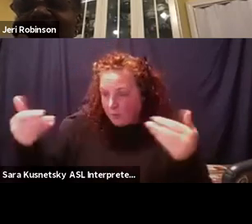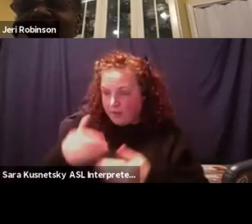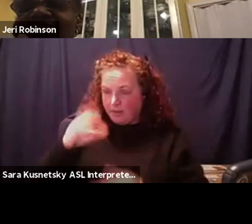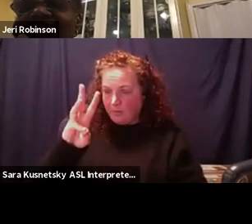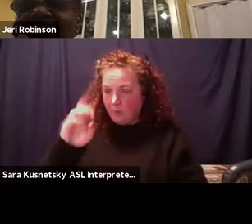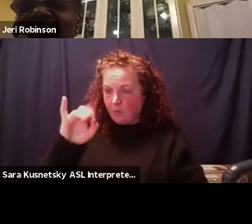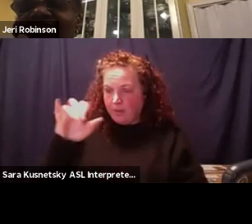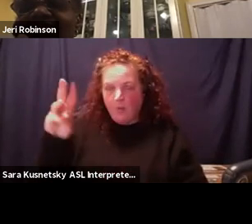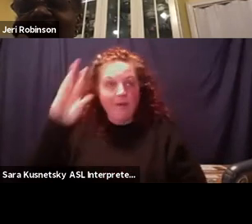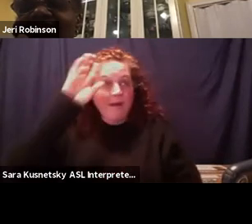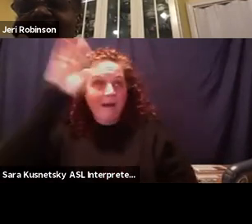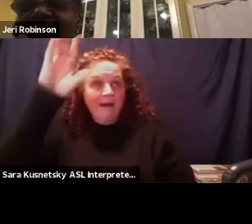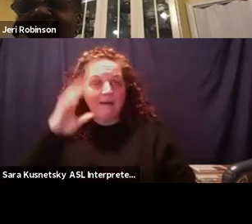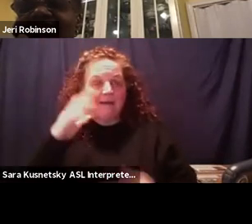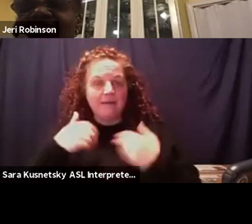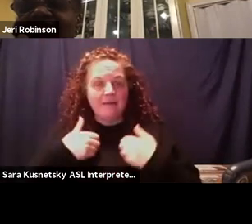Hi,